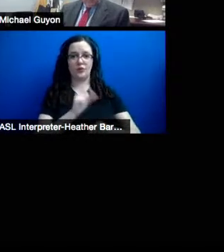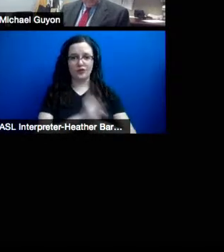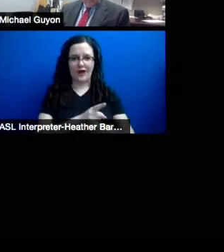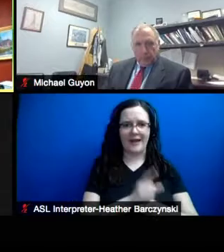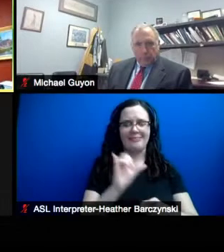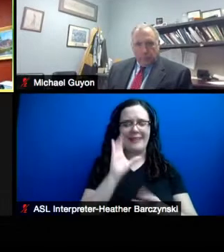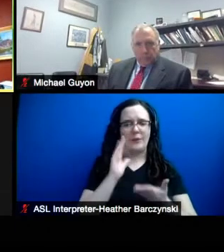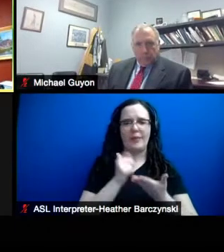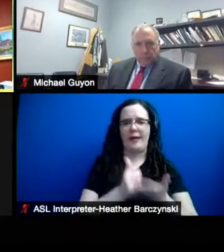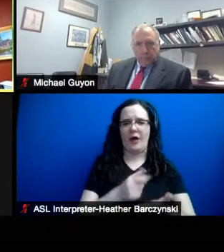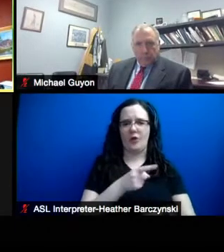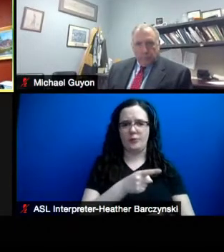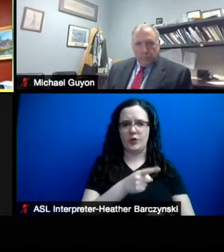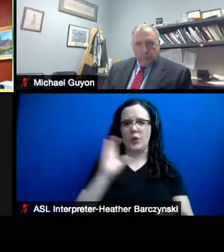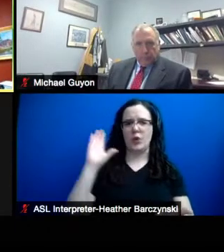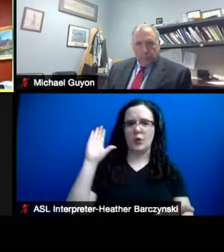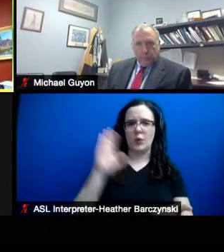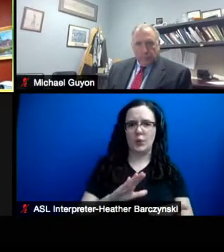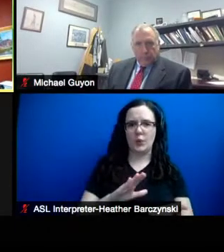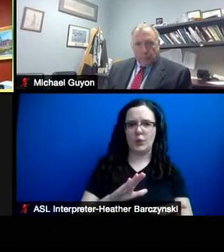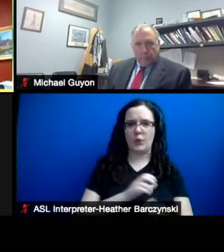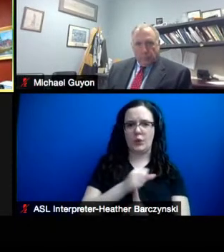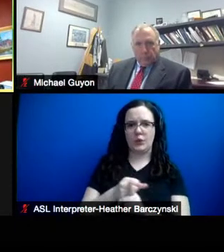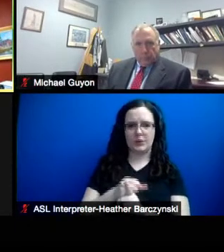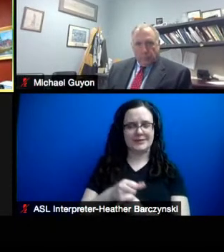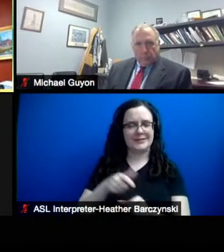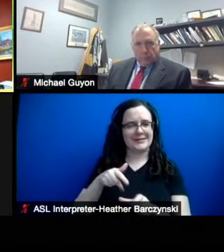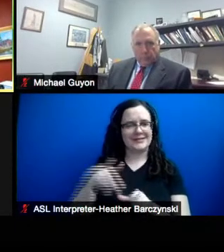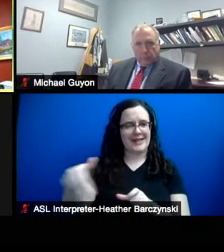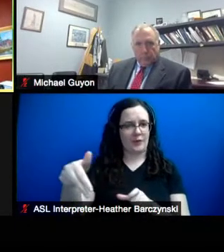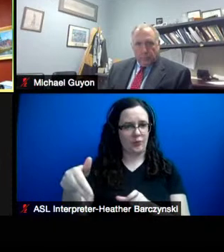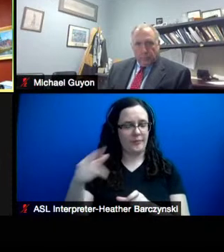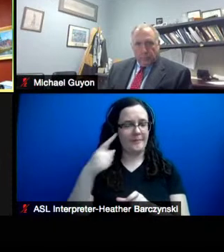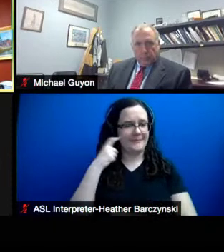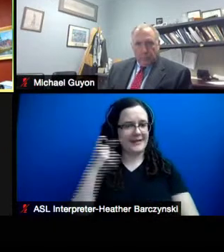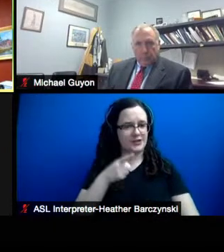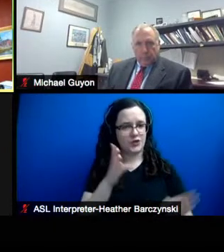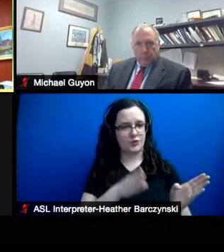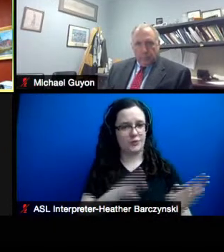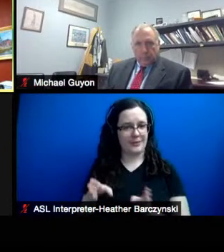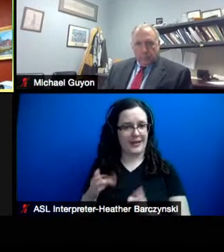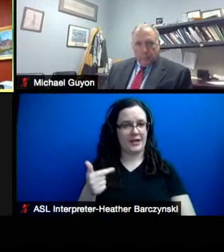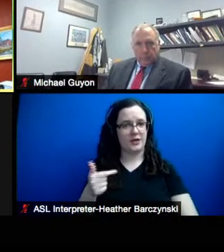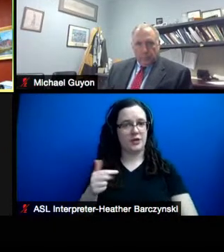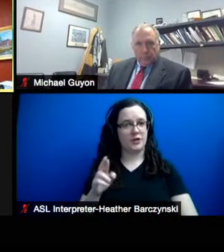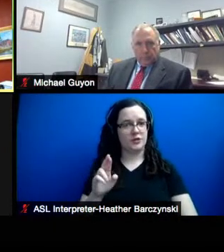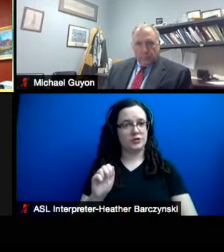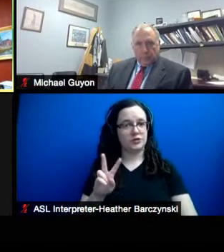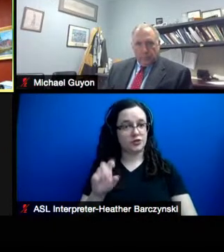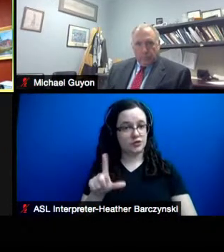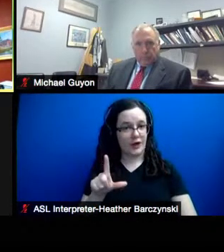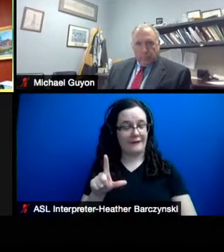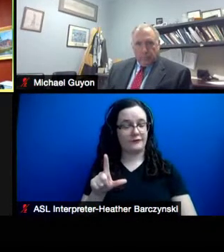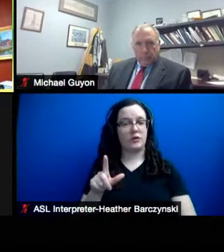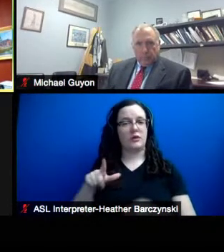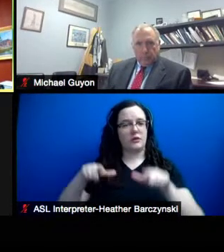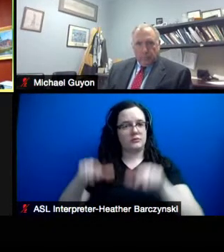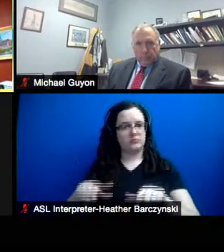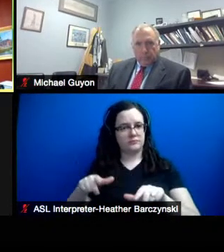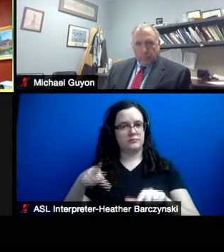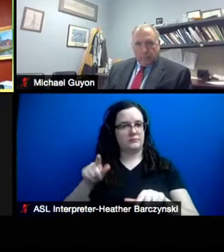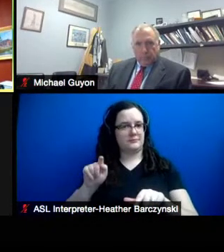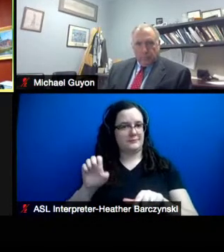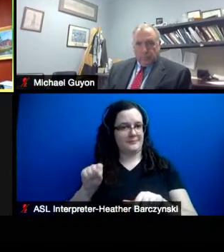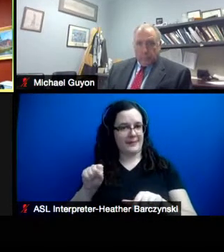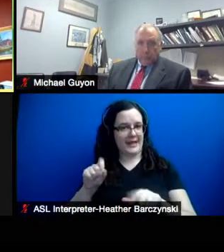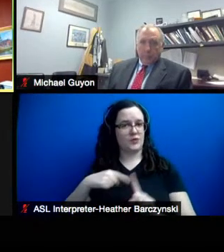minimize sidewalk impact, because you plan to put gravel and plates in as needed to allow